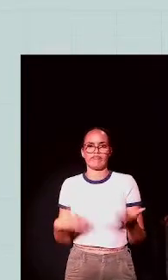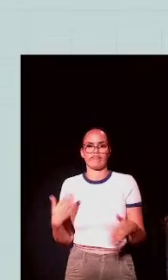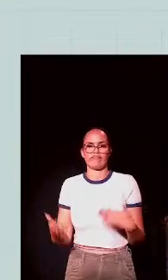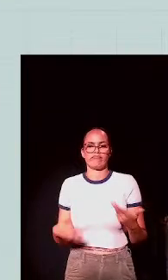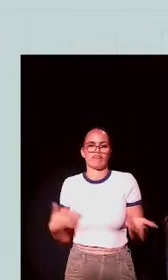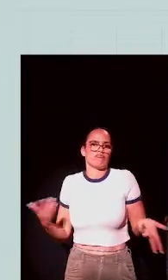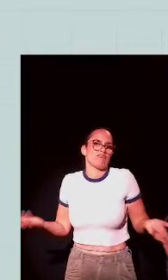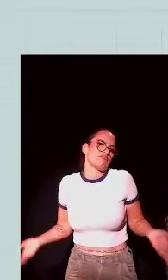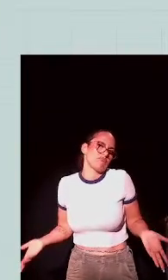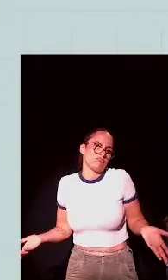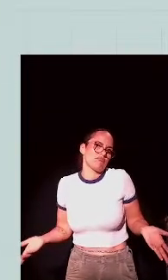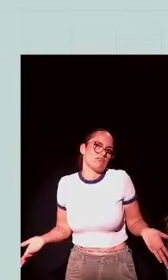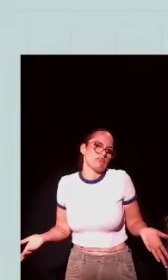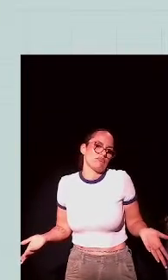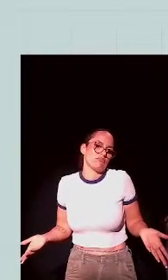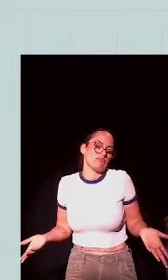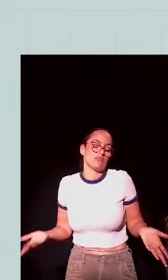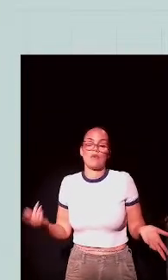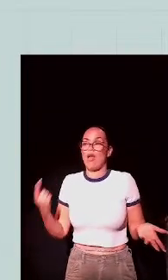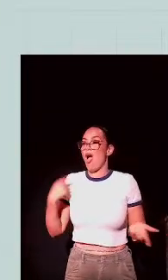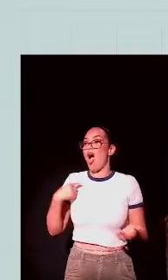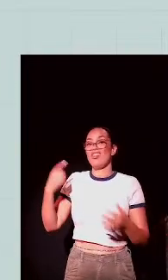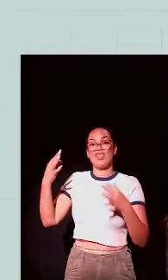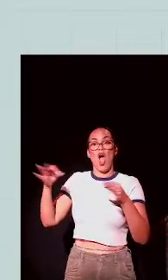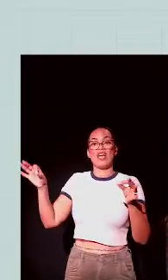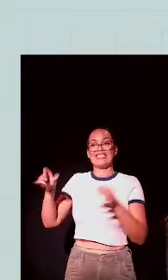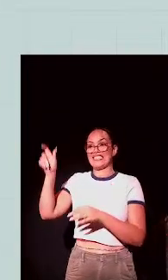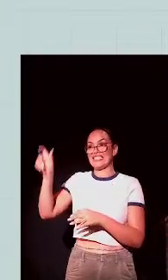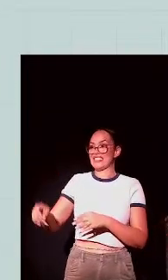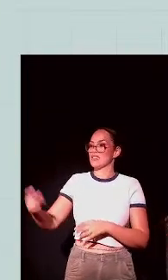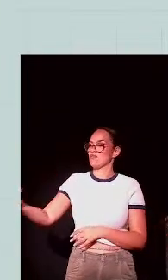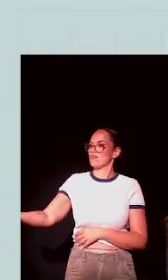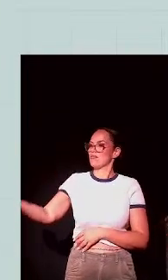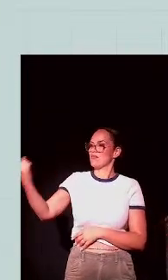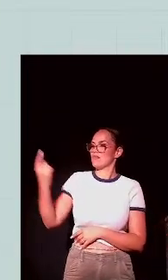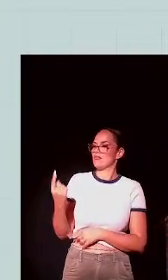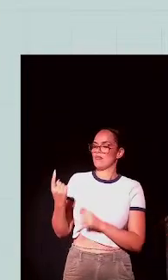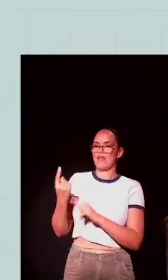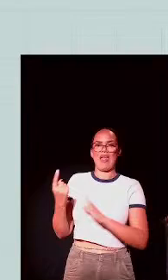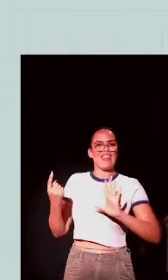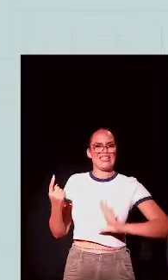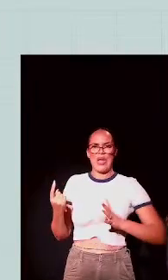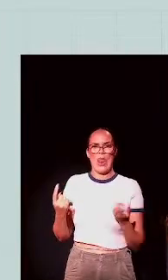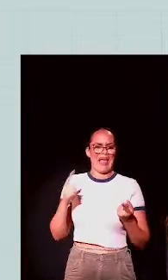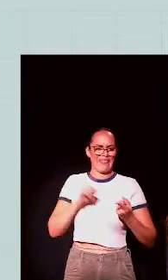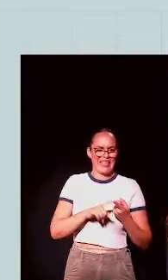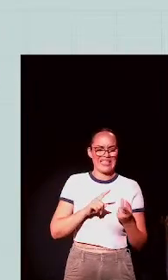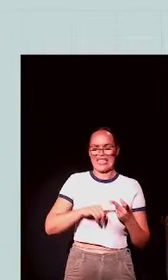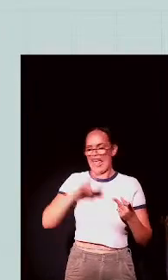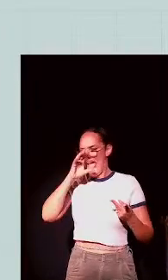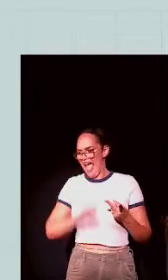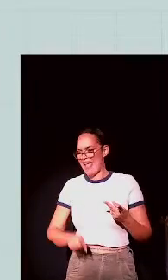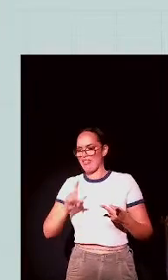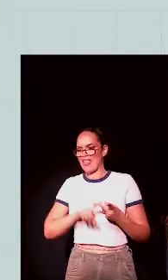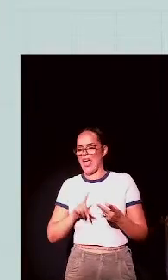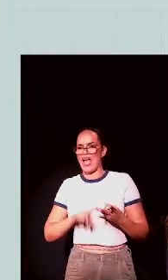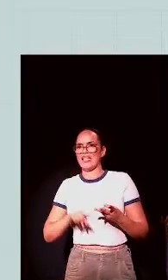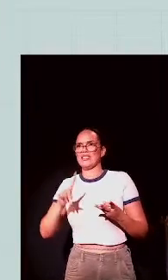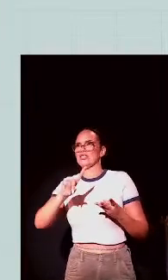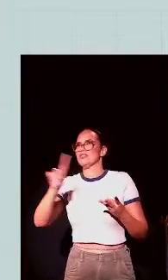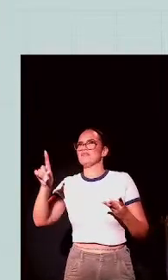know, this artist is coming on, they don't like this, they really hate this, can we just not do that